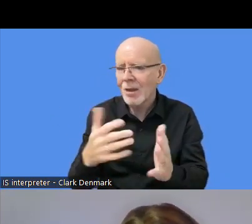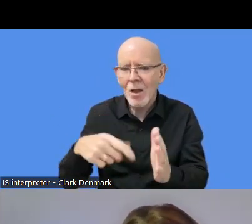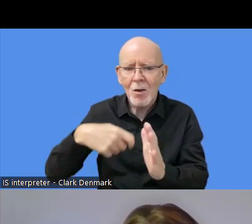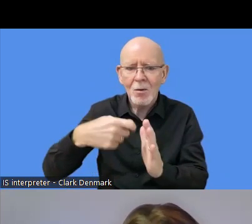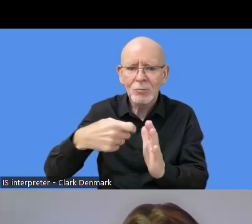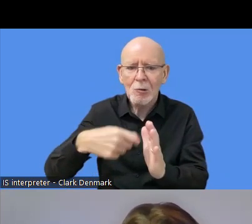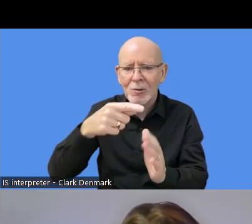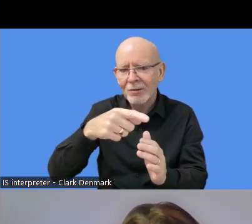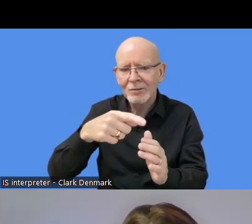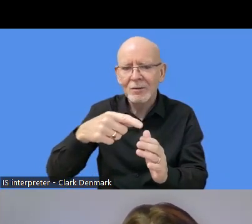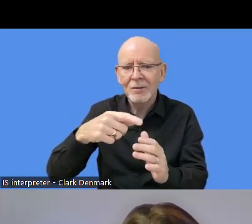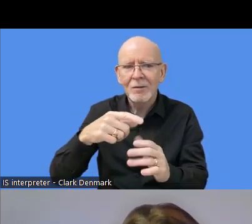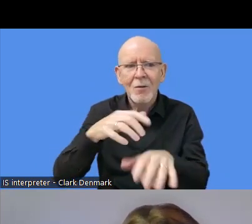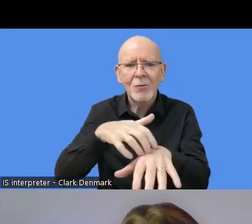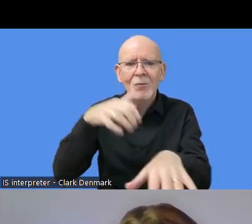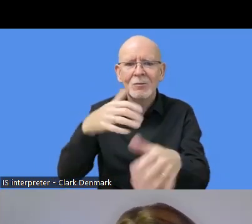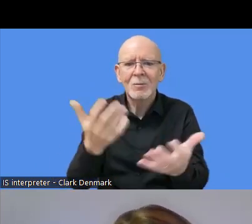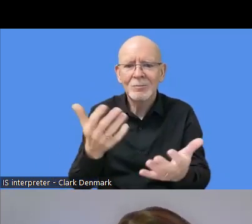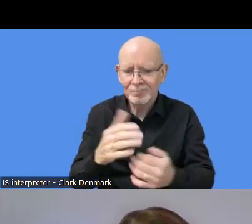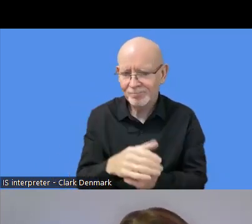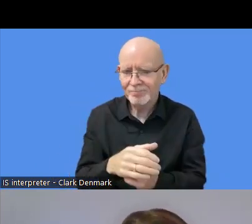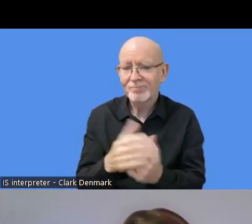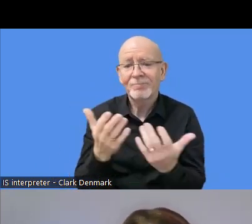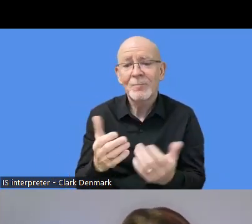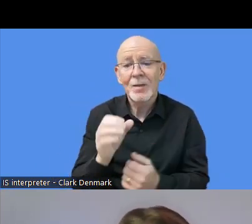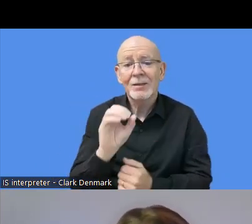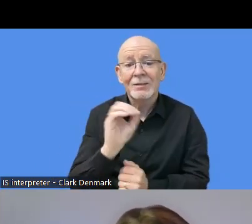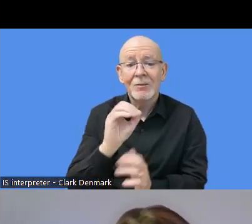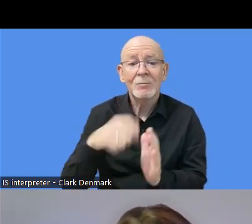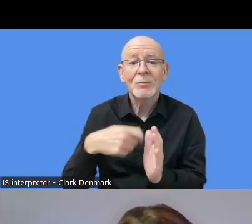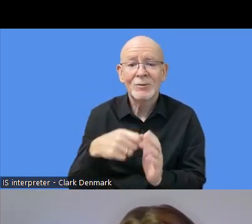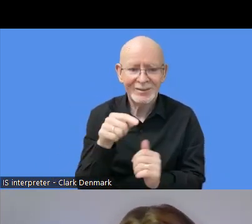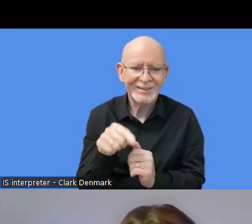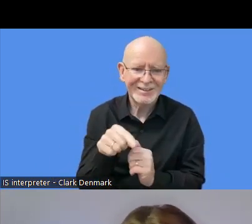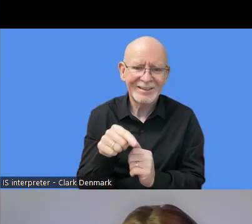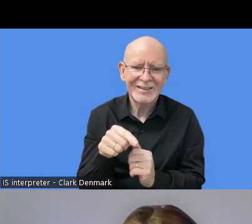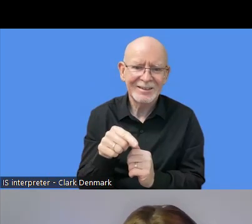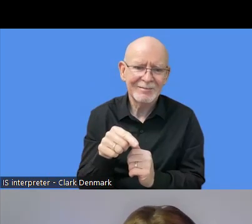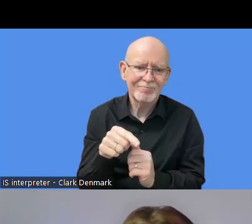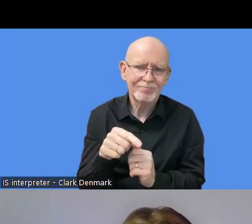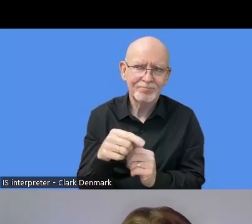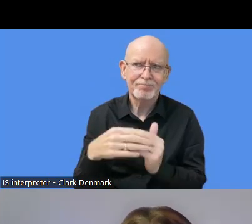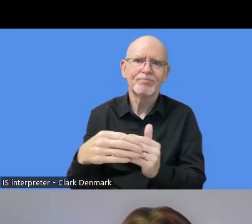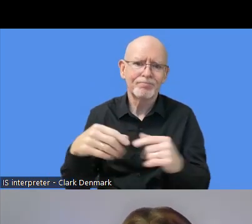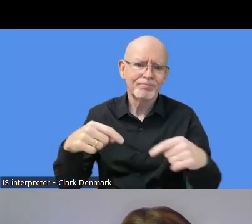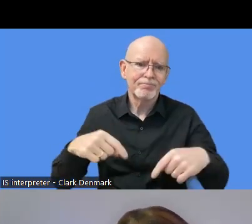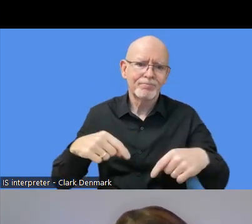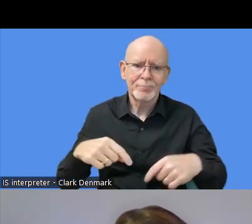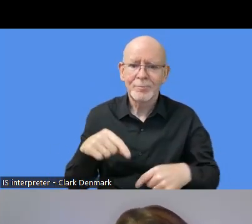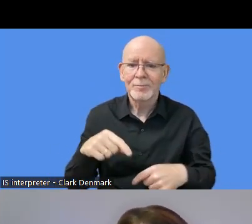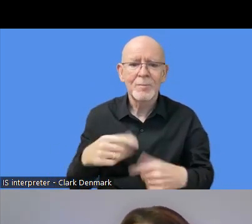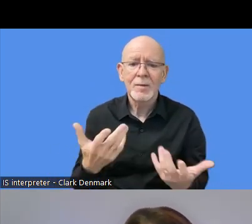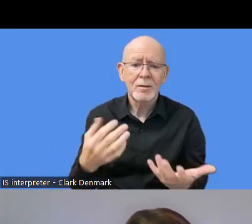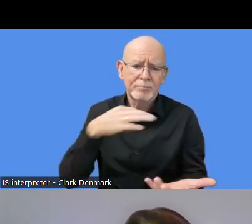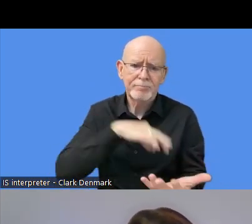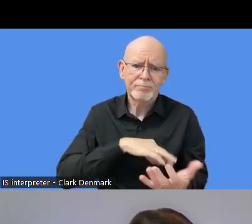non-profit foundation based in Vienna, Austria, and it was the foundation was funded by Martin Essl, who is a member